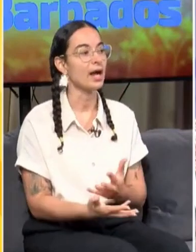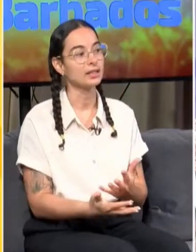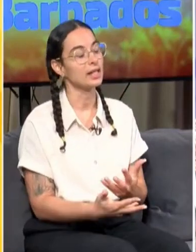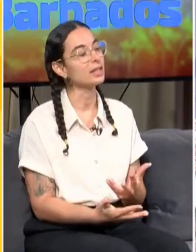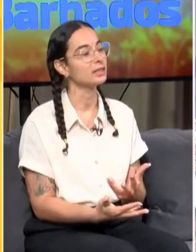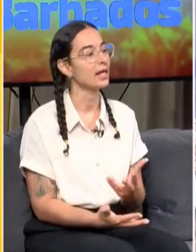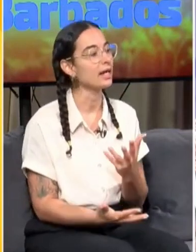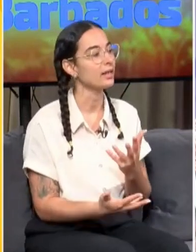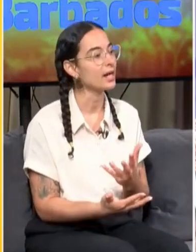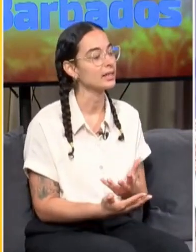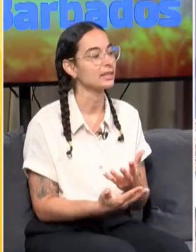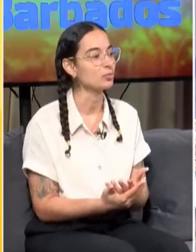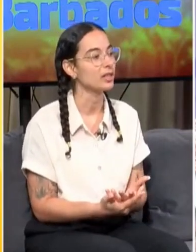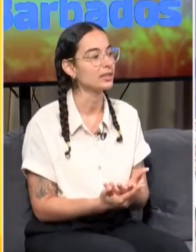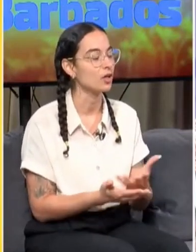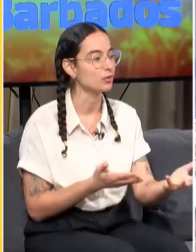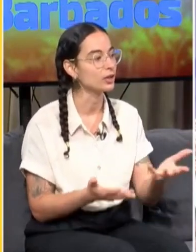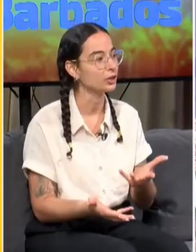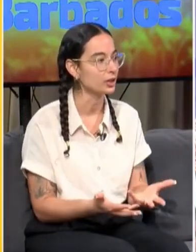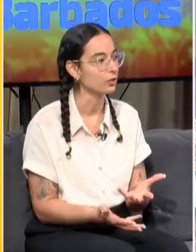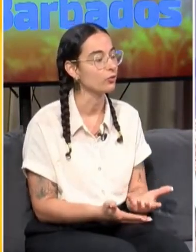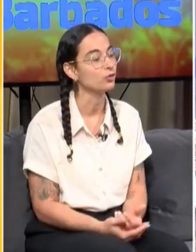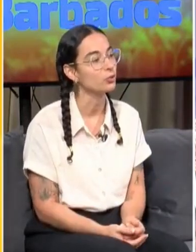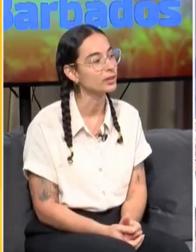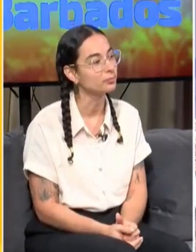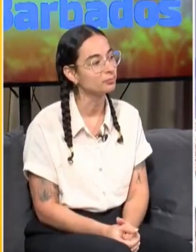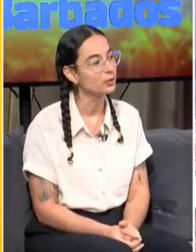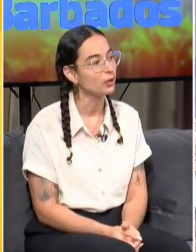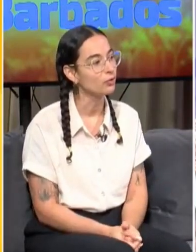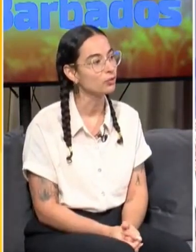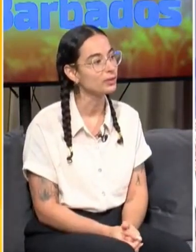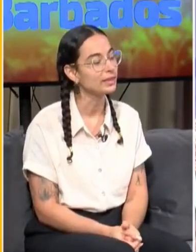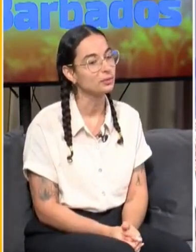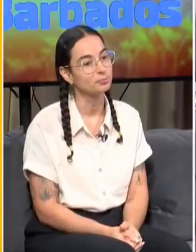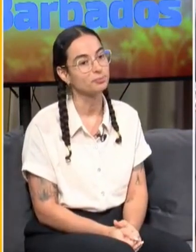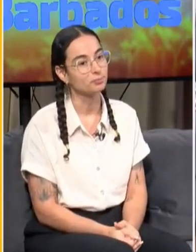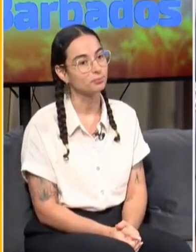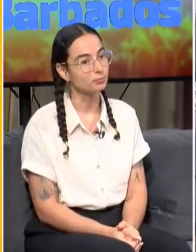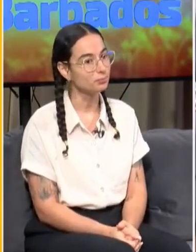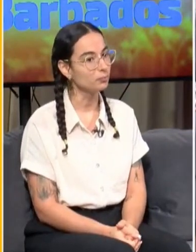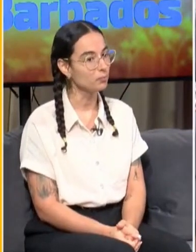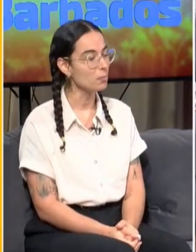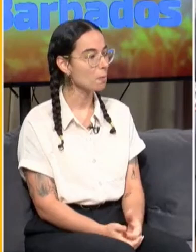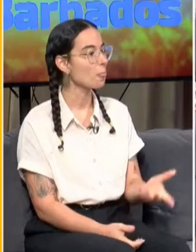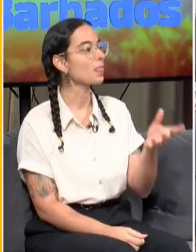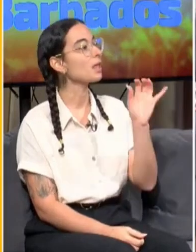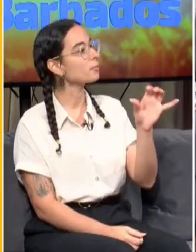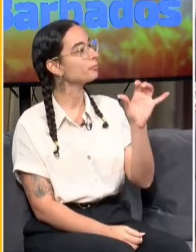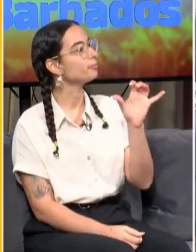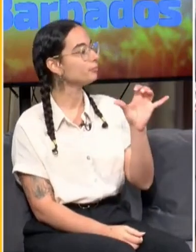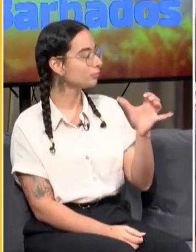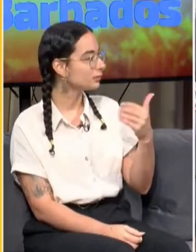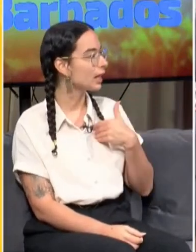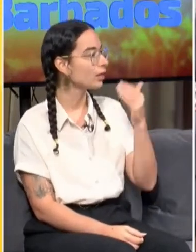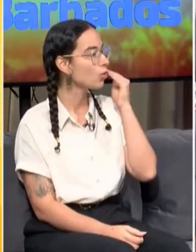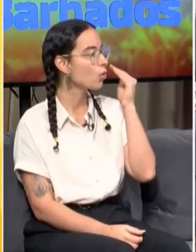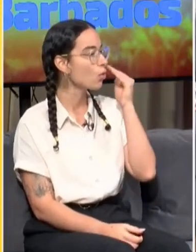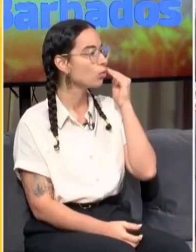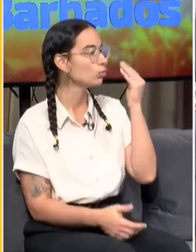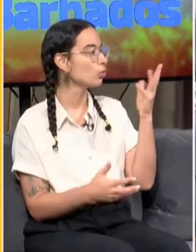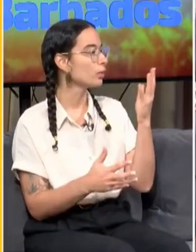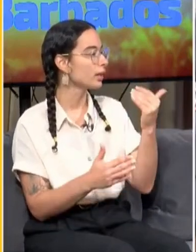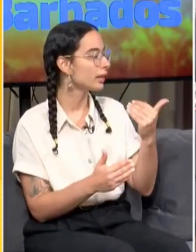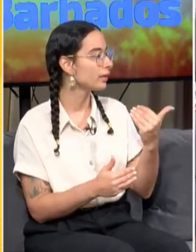that access to make this conversation go fluidly. And there have been quite a few allies who have more or